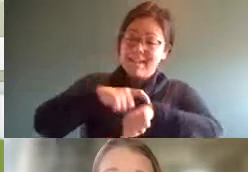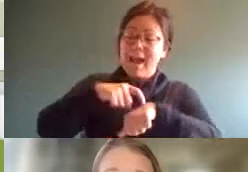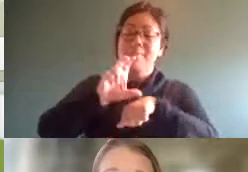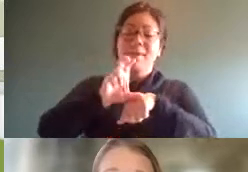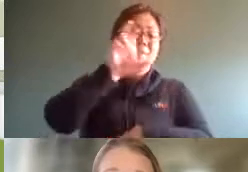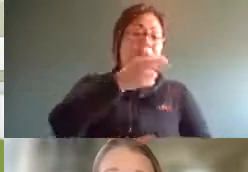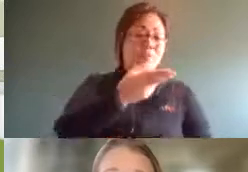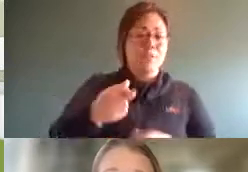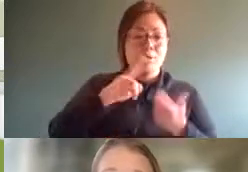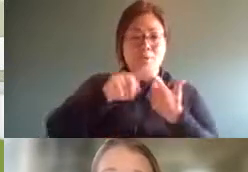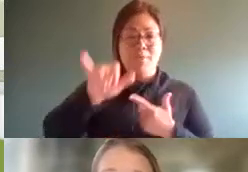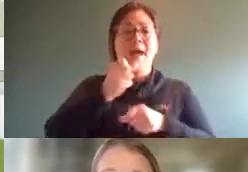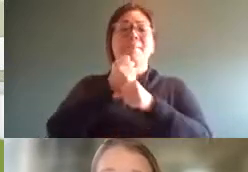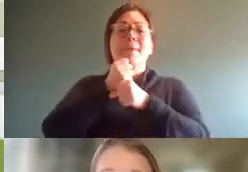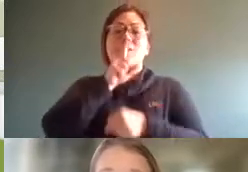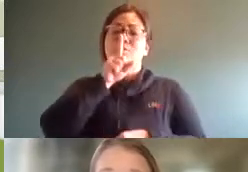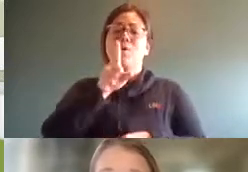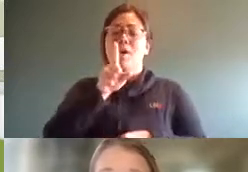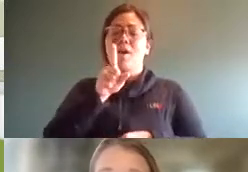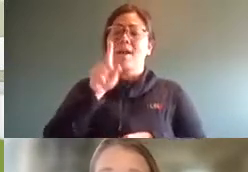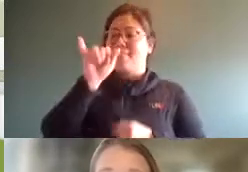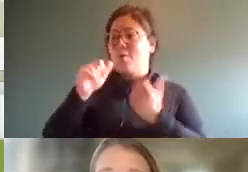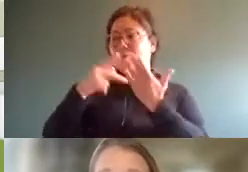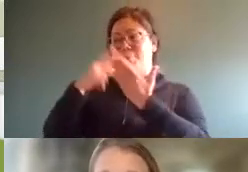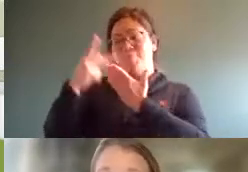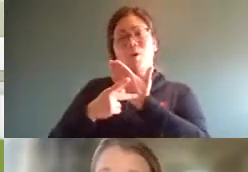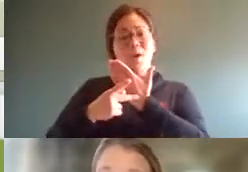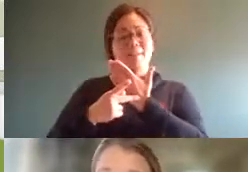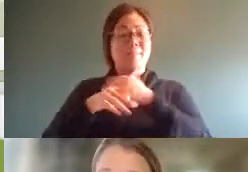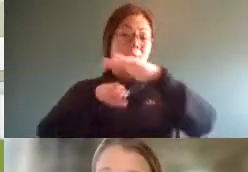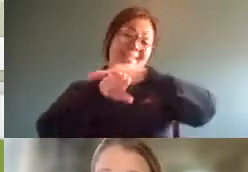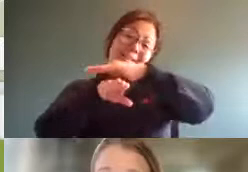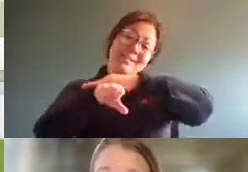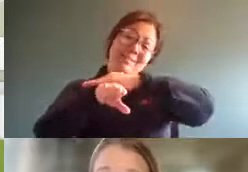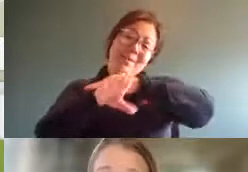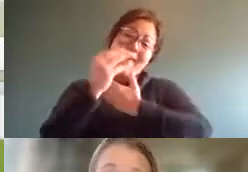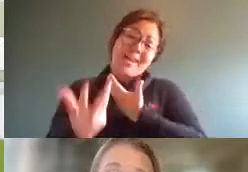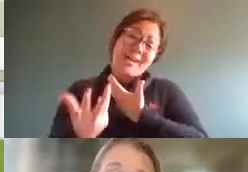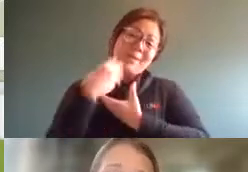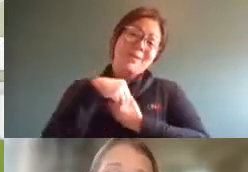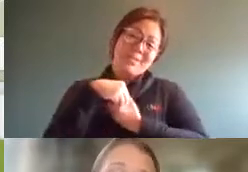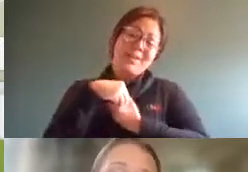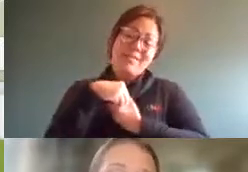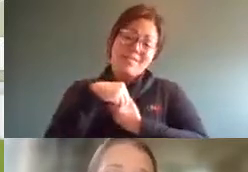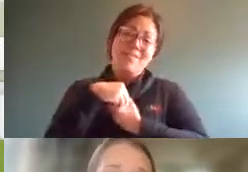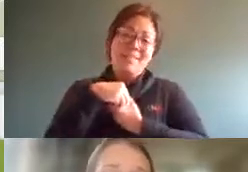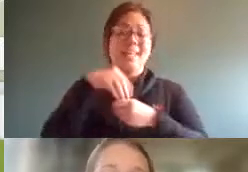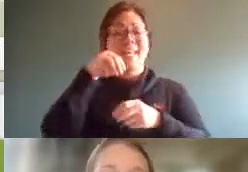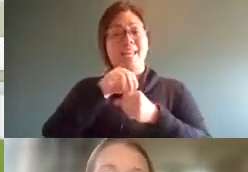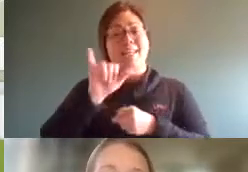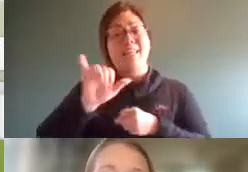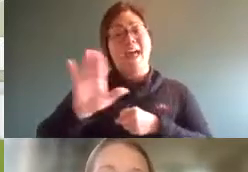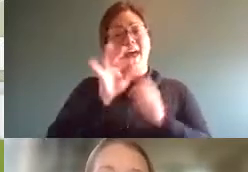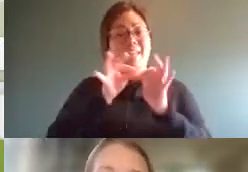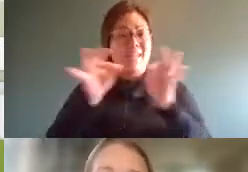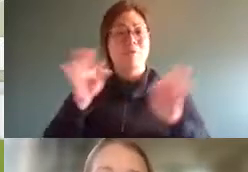into that, make sure that those programs are accessible and inclusive in those languages. And